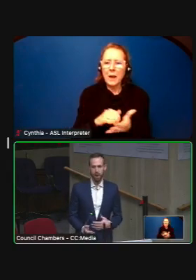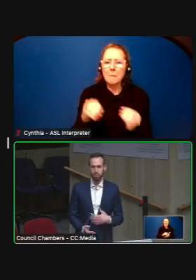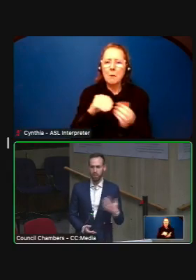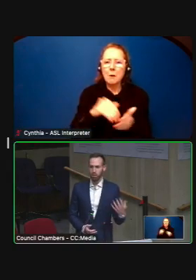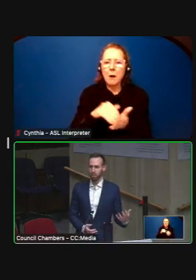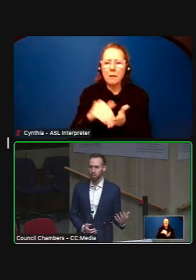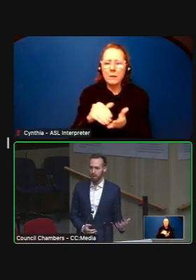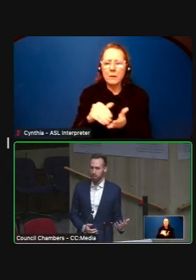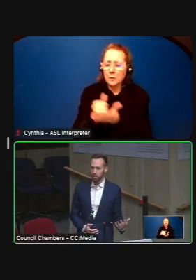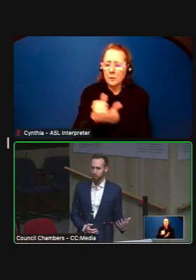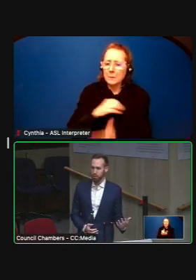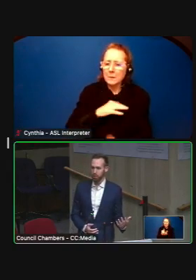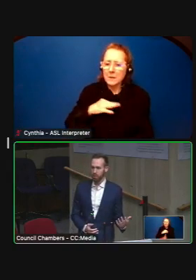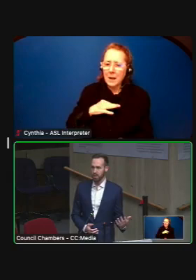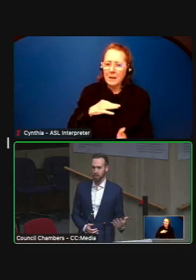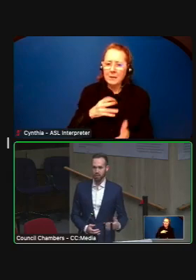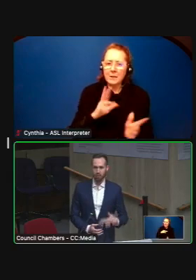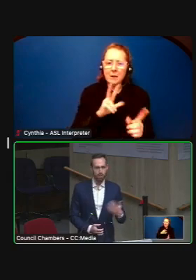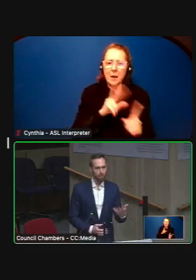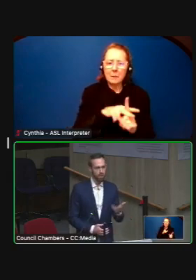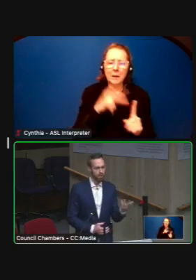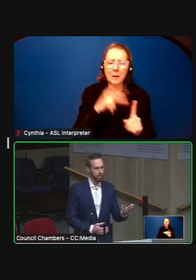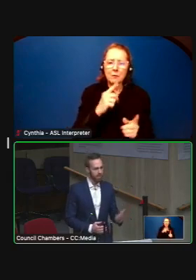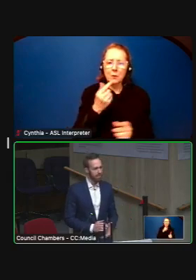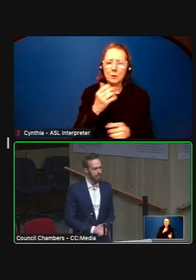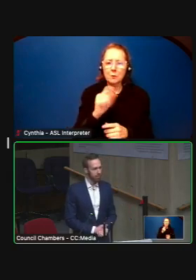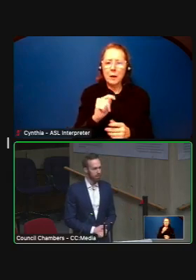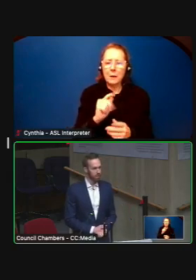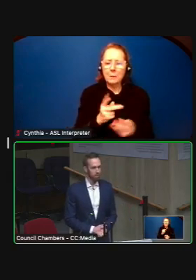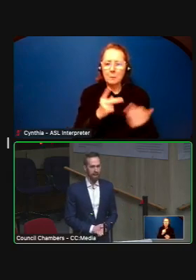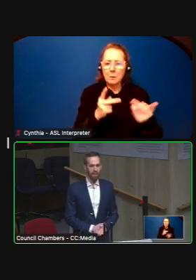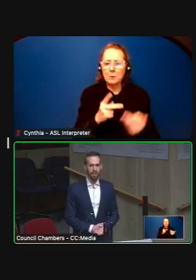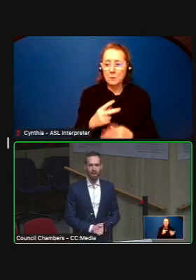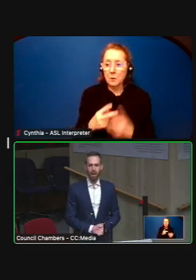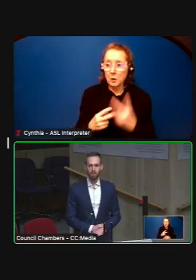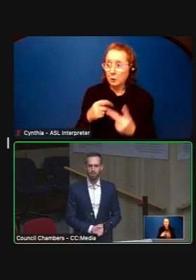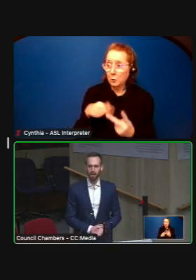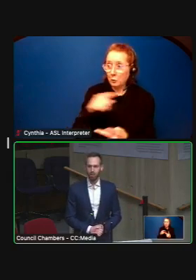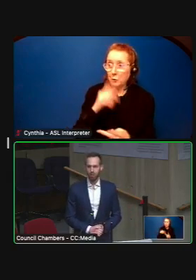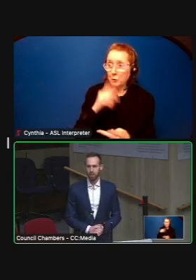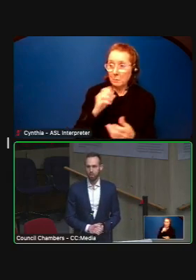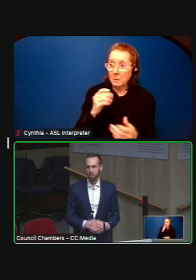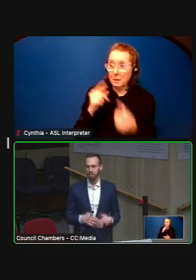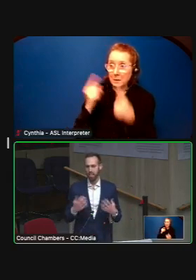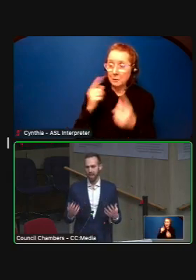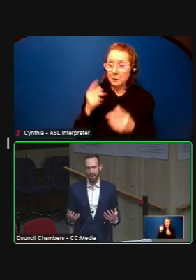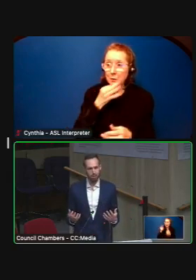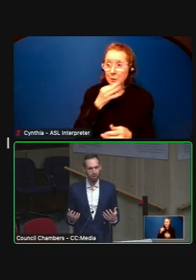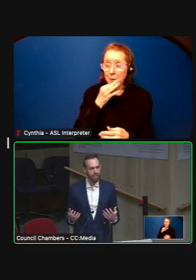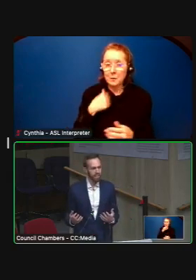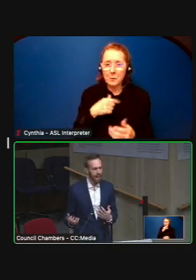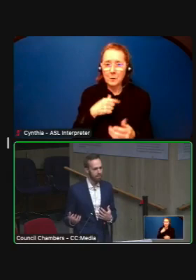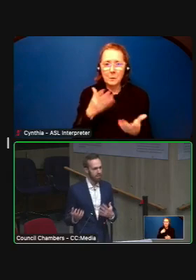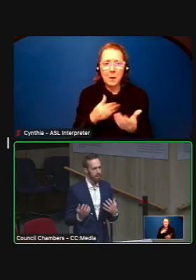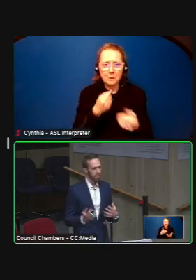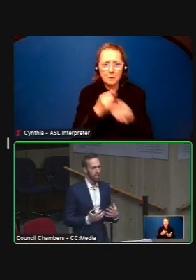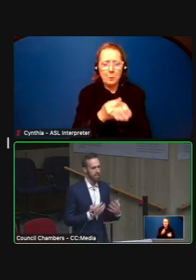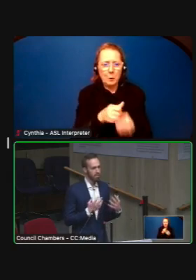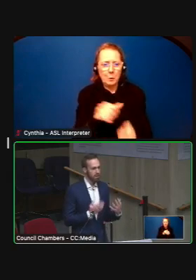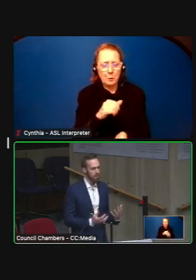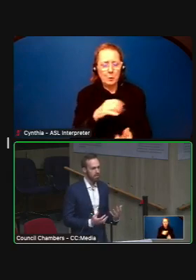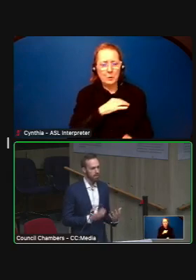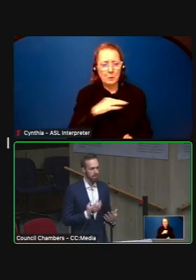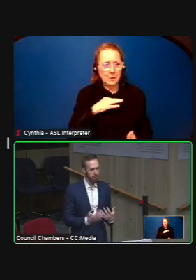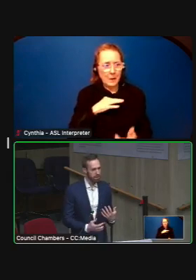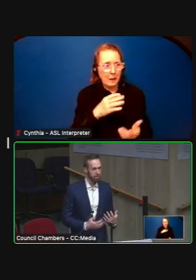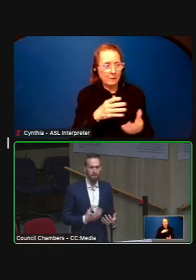their application for grant proposals. I know there's going to be 2 that you're going to be considering shortly as well. So making sure that we're lifting that up. So as staff and are seeking